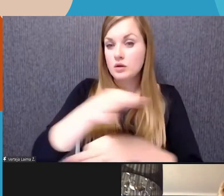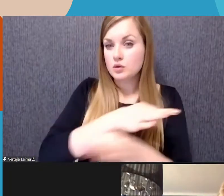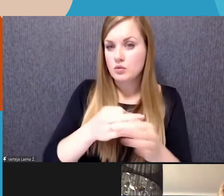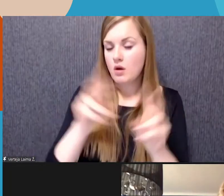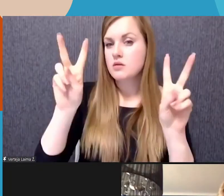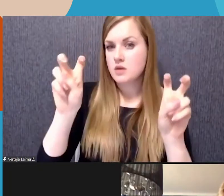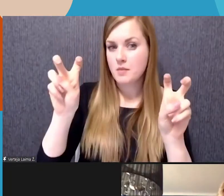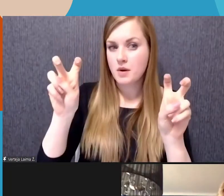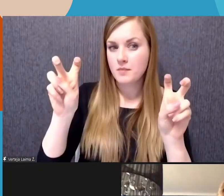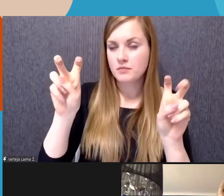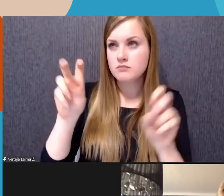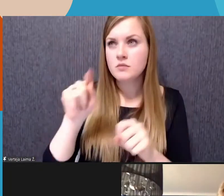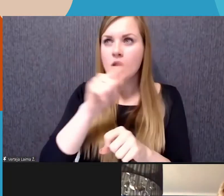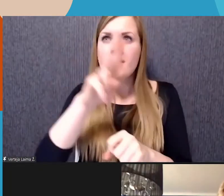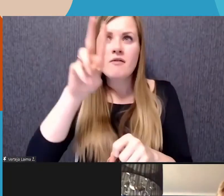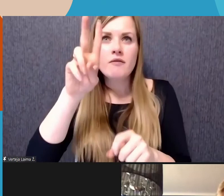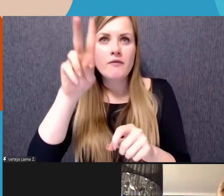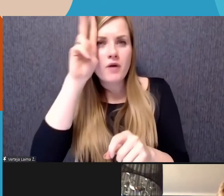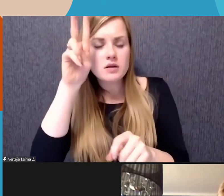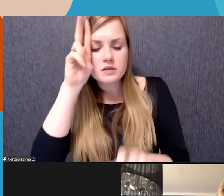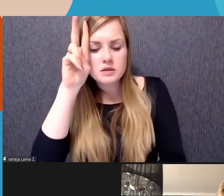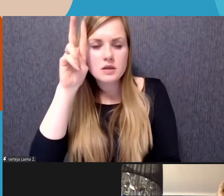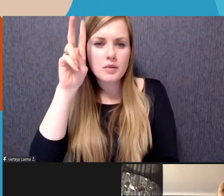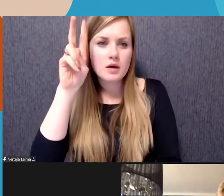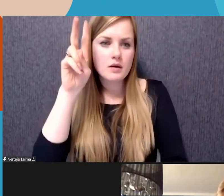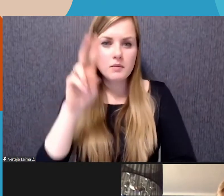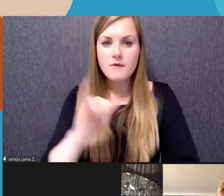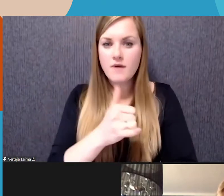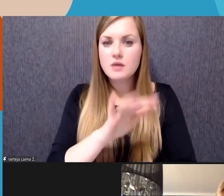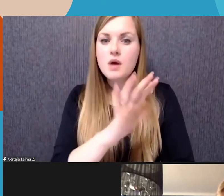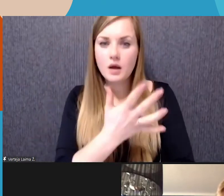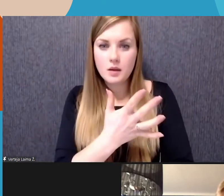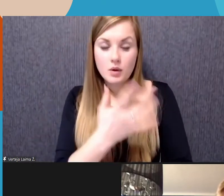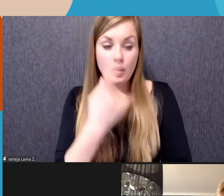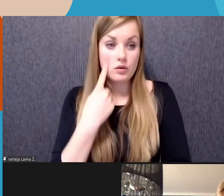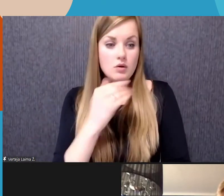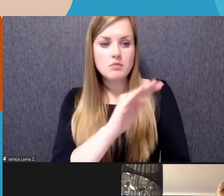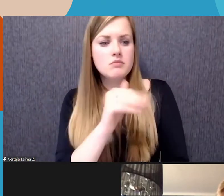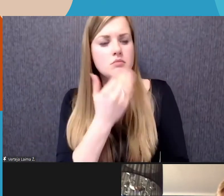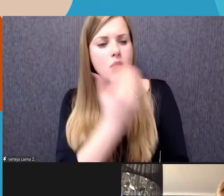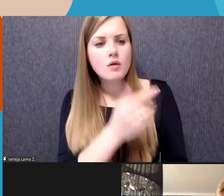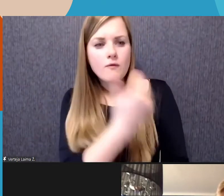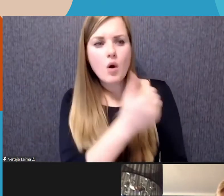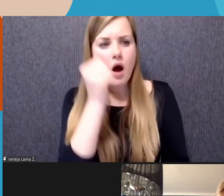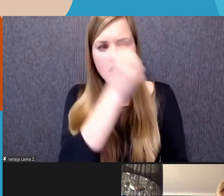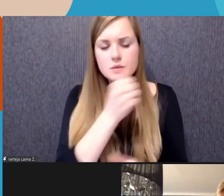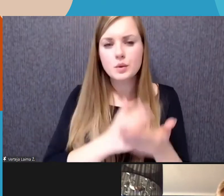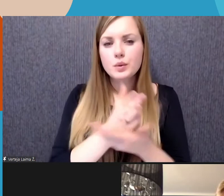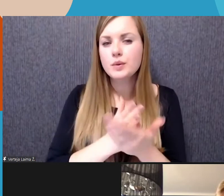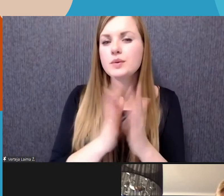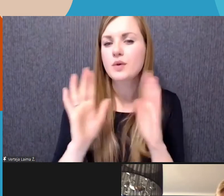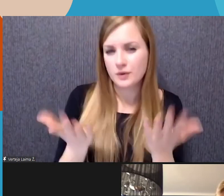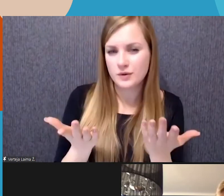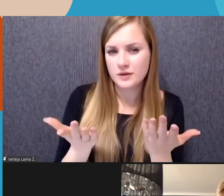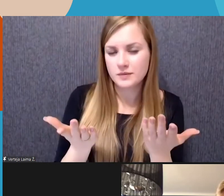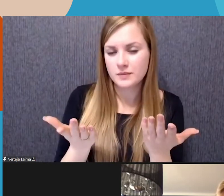the case of Beizaras and Levickas versus Lithuania. So my question to you is,